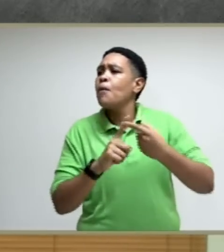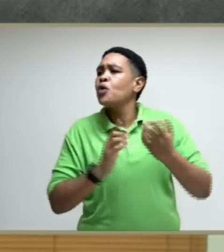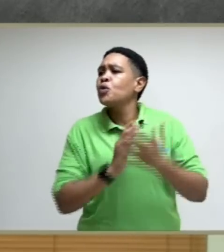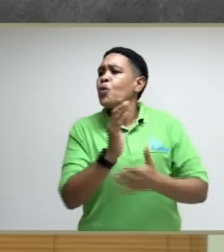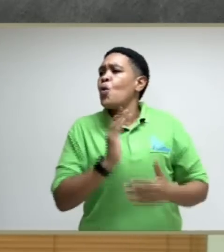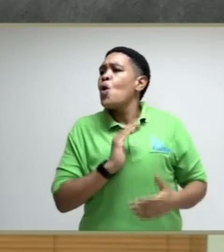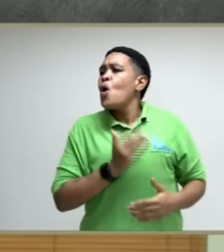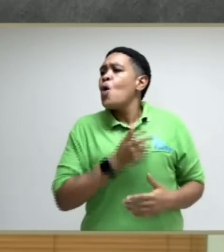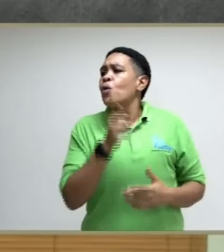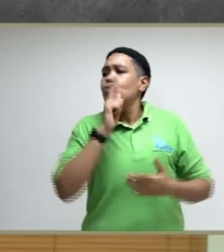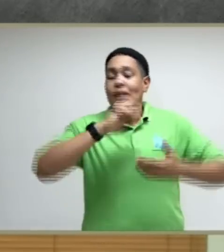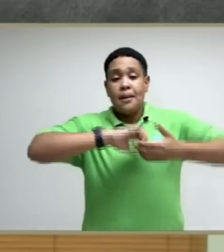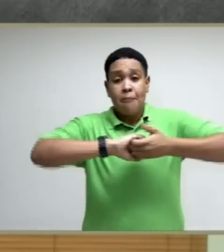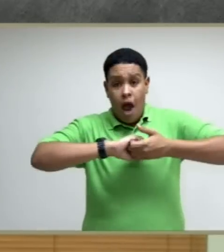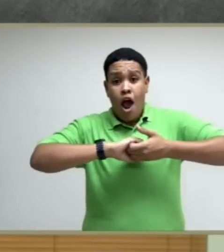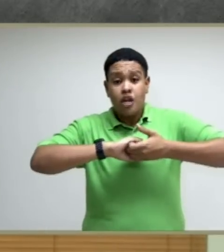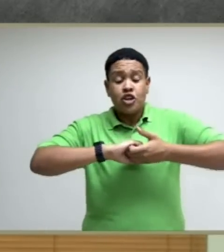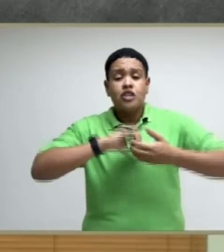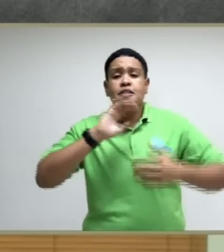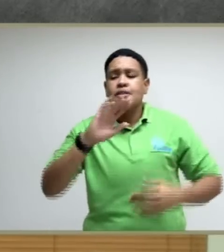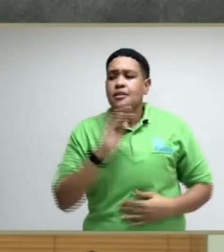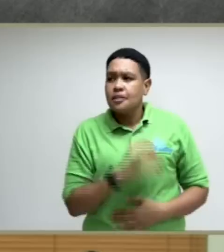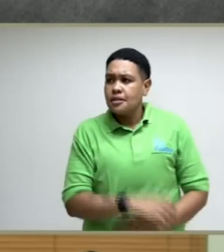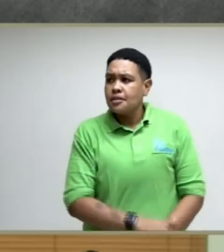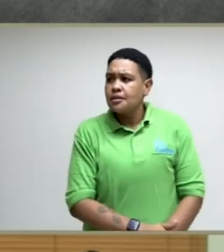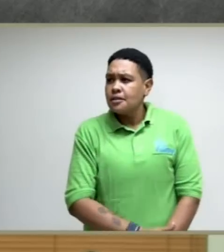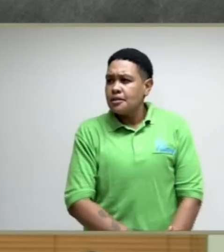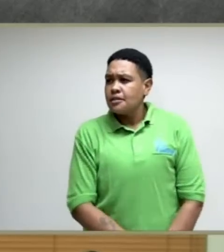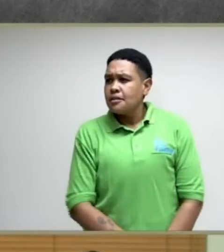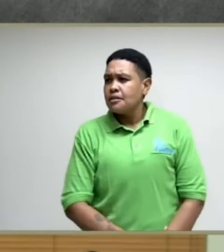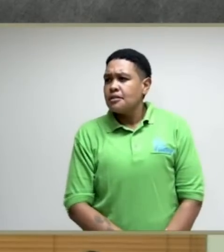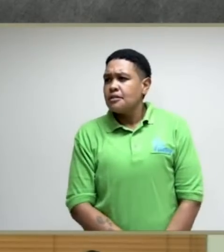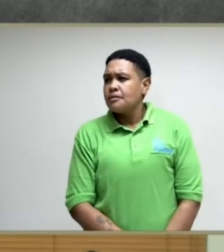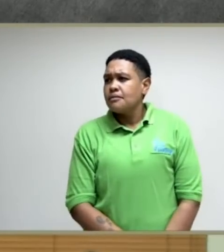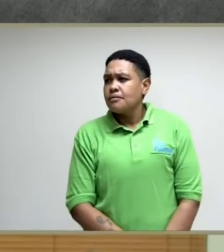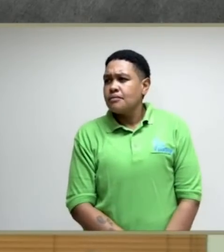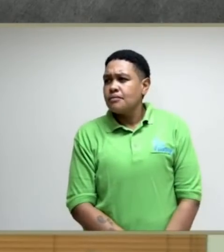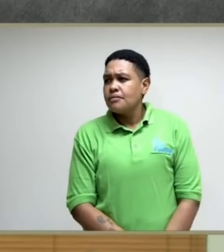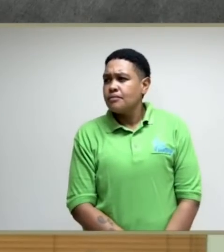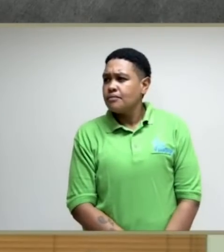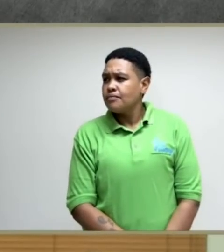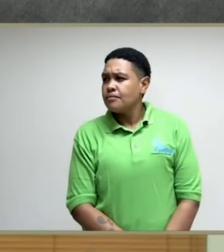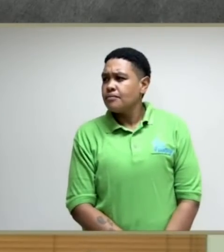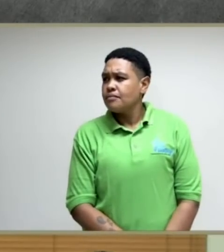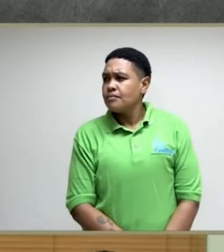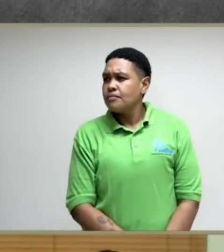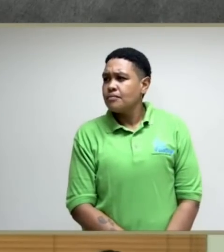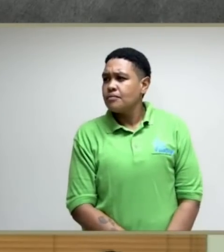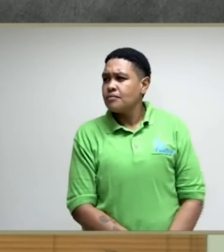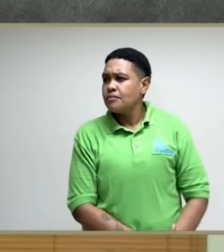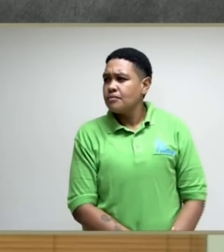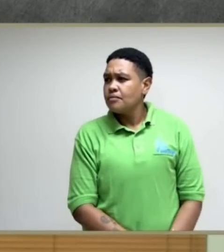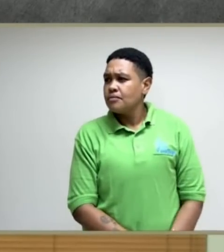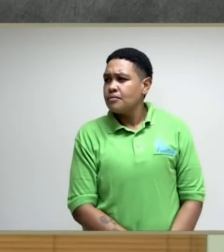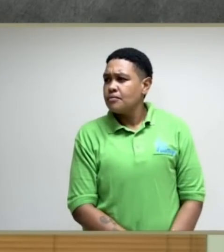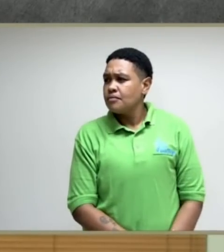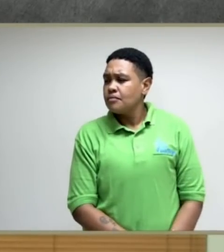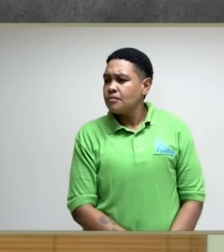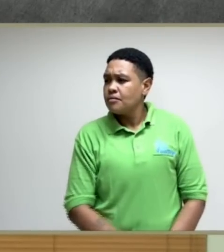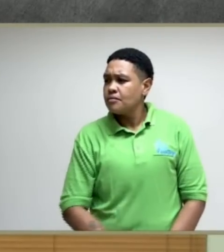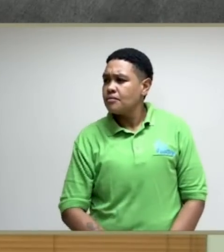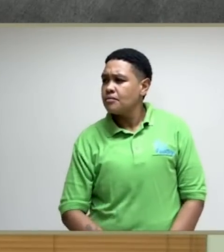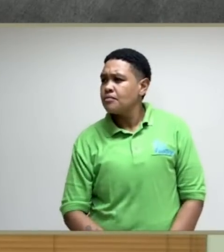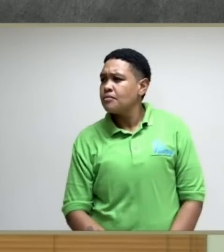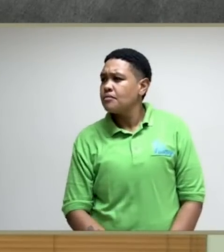through our partners. And so far, we have been getting in supplies, and we are able to meet our